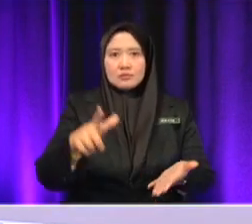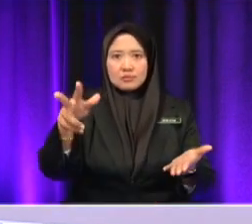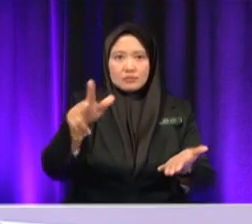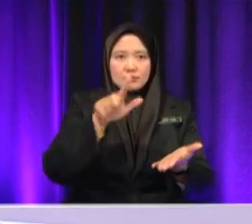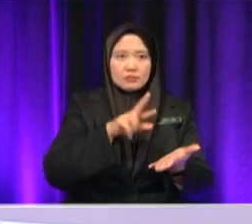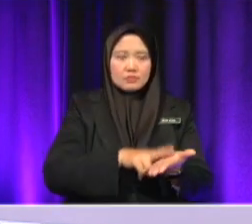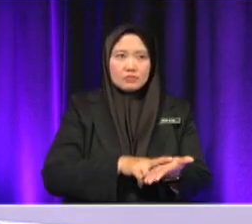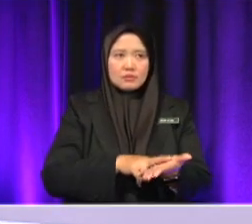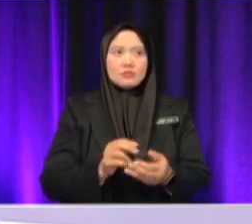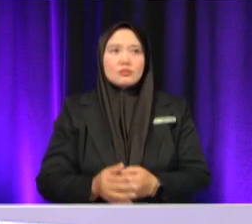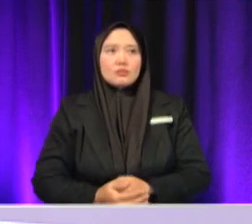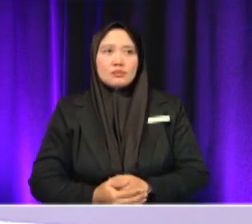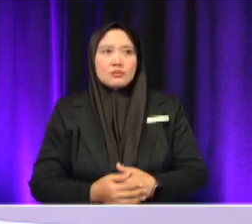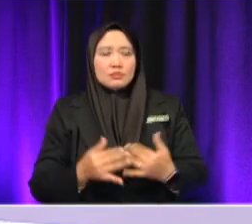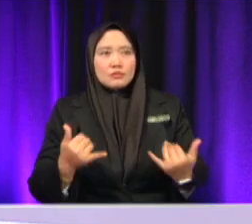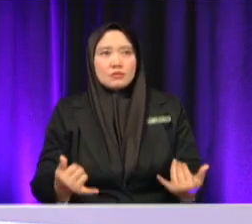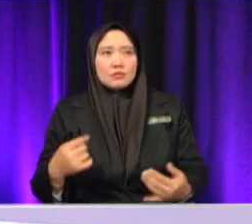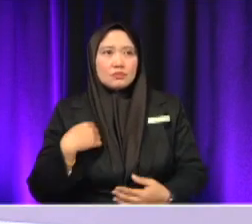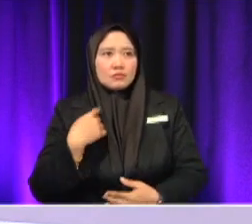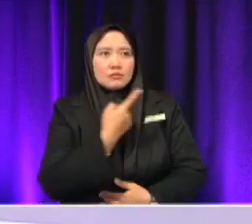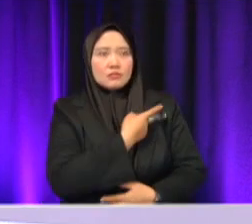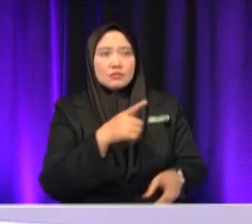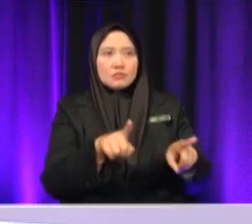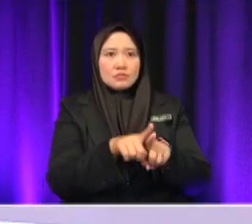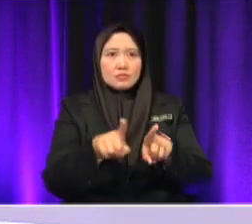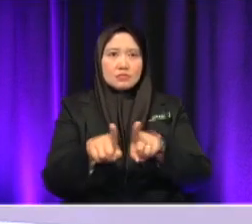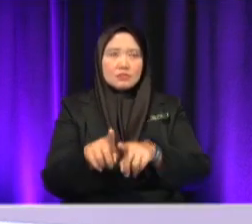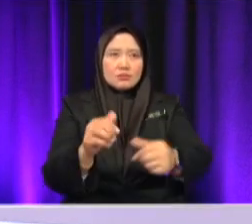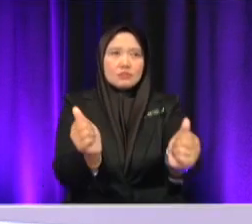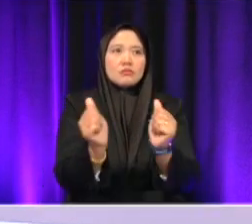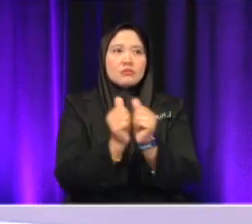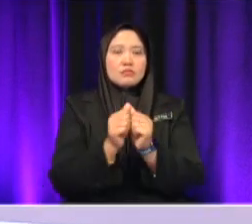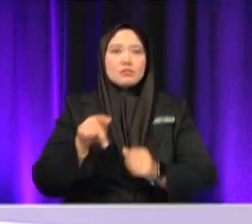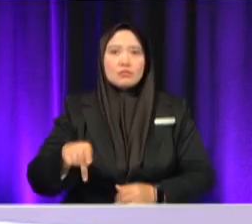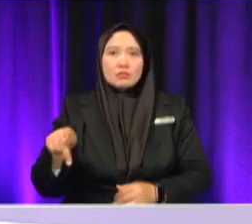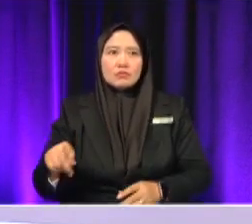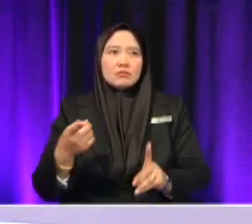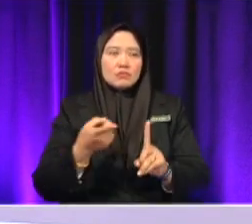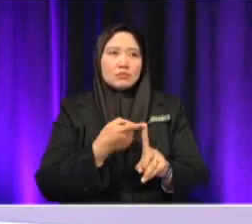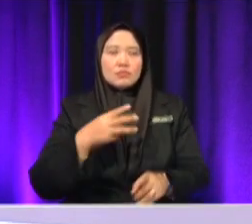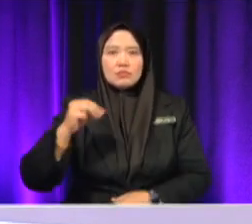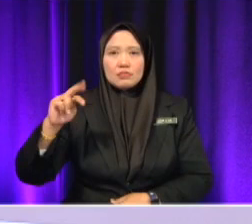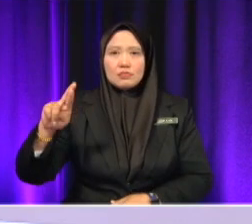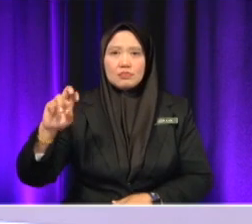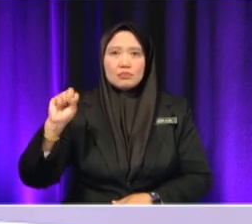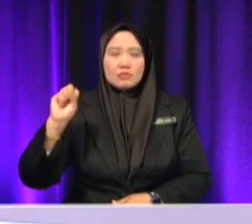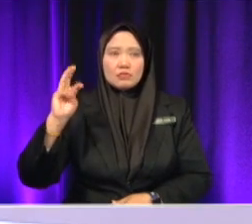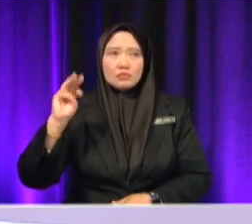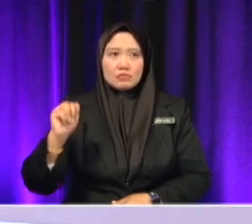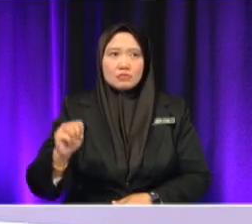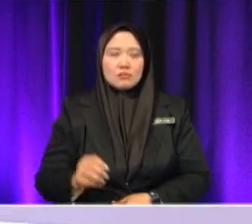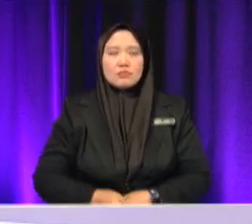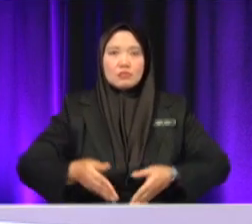us as well, who's going to be answering the questions, are our lovely pupils from Maktab Rendah Sains Mara Sungai Besar Selangor, Alisha,